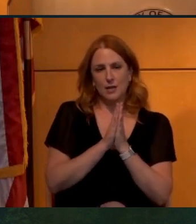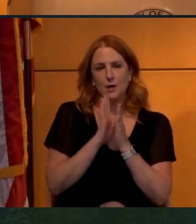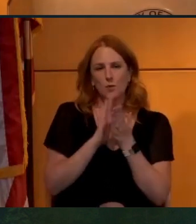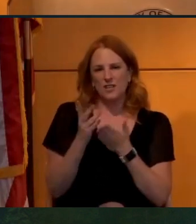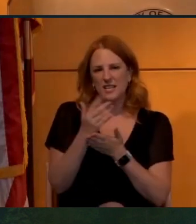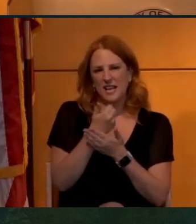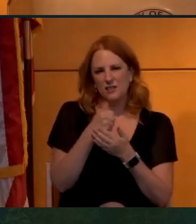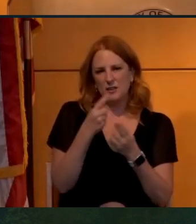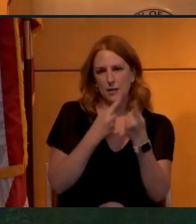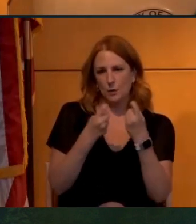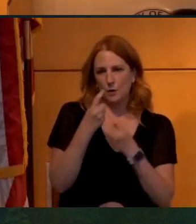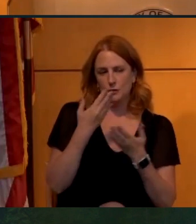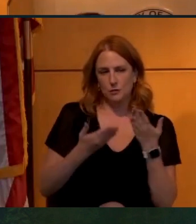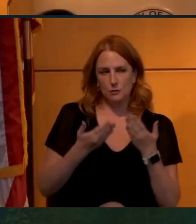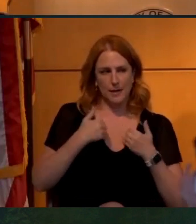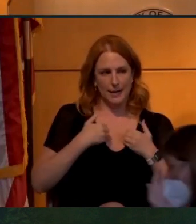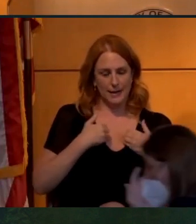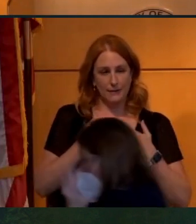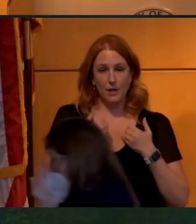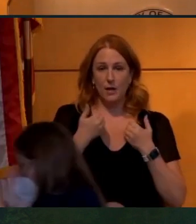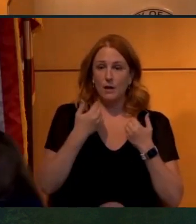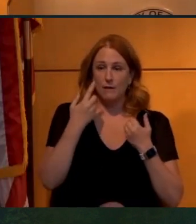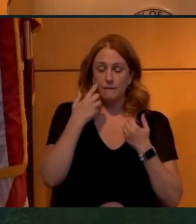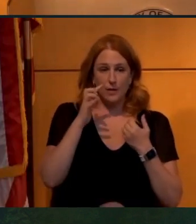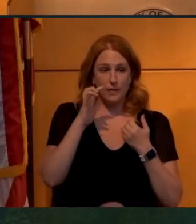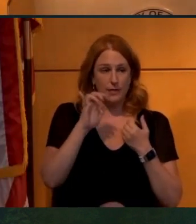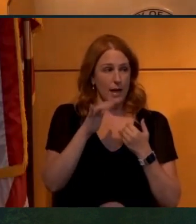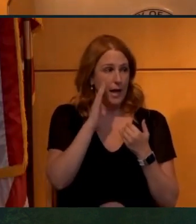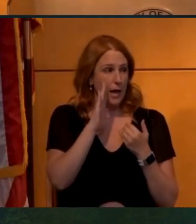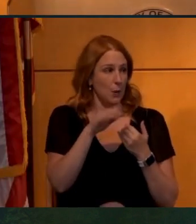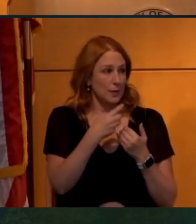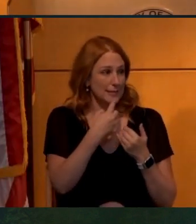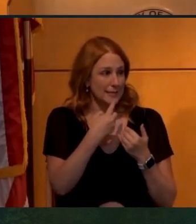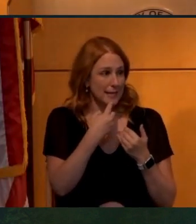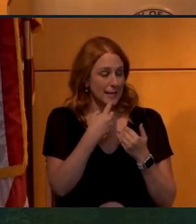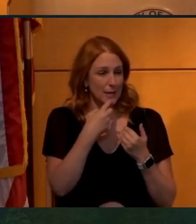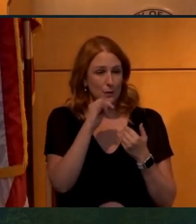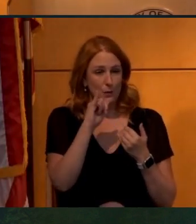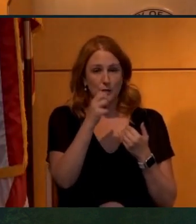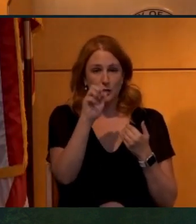those. And with that, I will just say that I'll reiterate what Jake